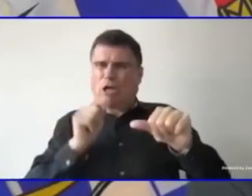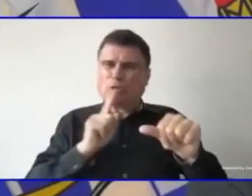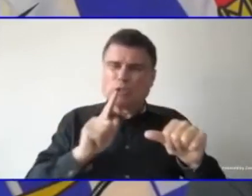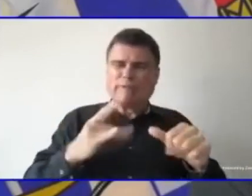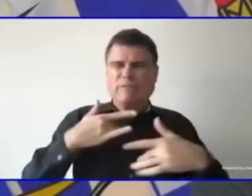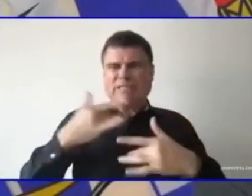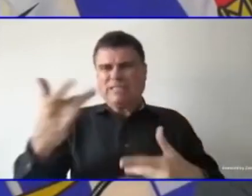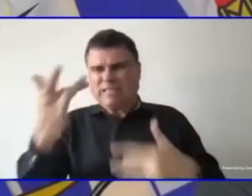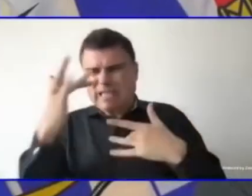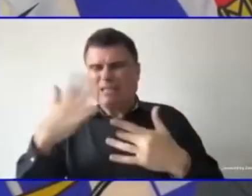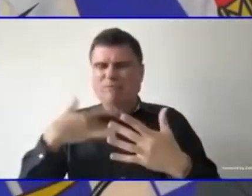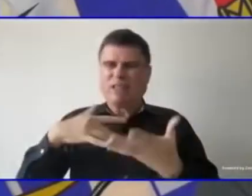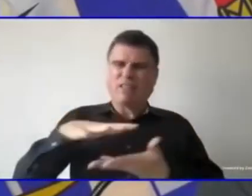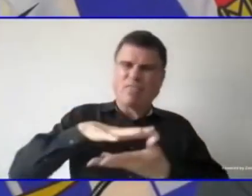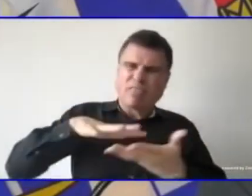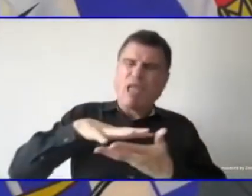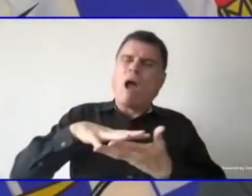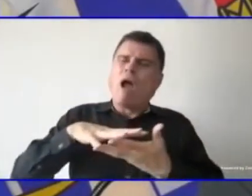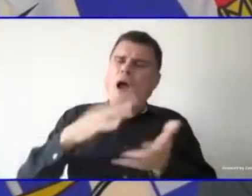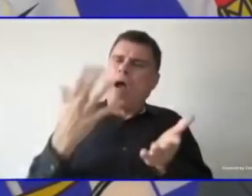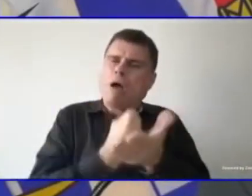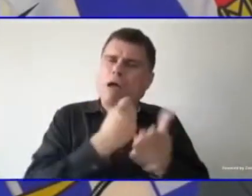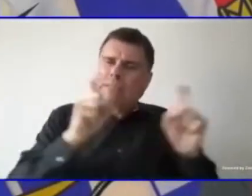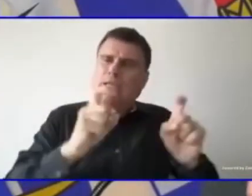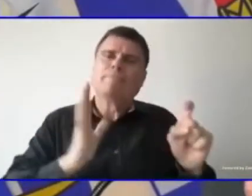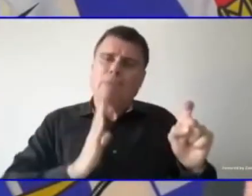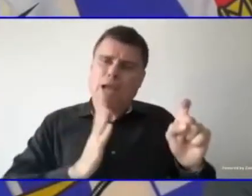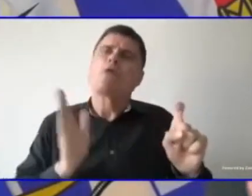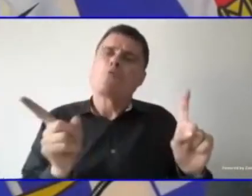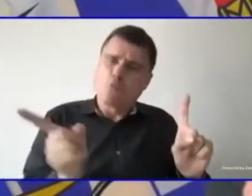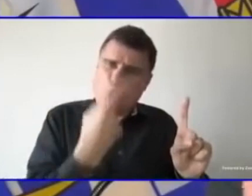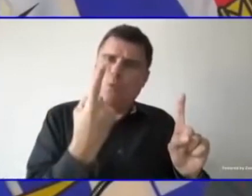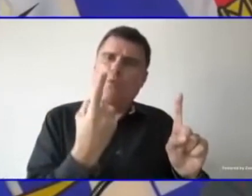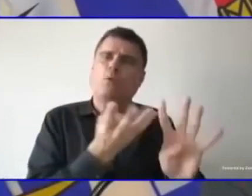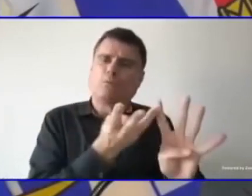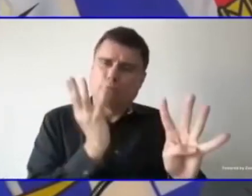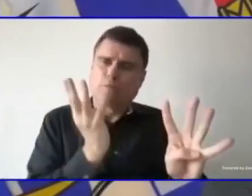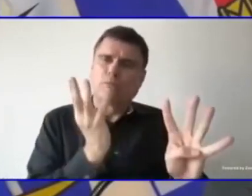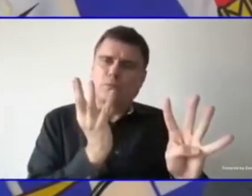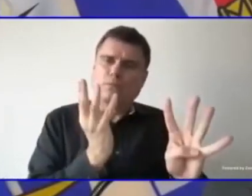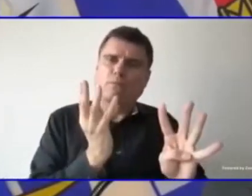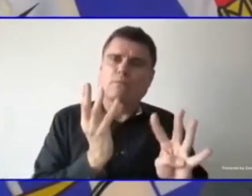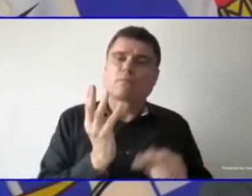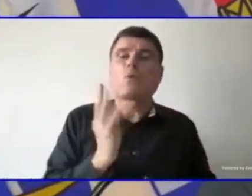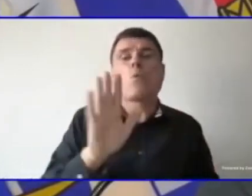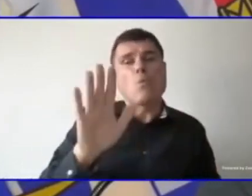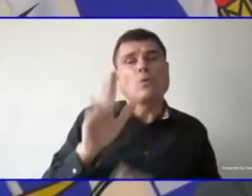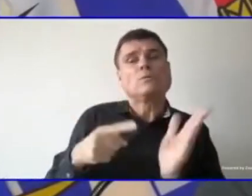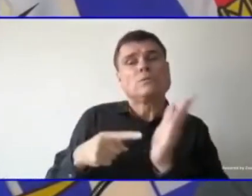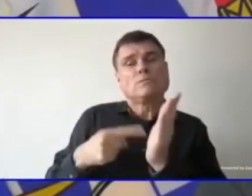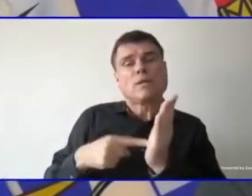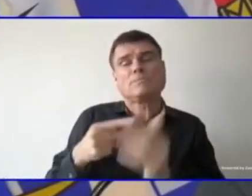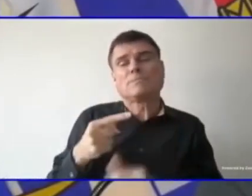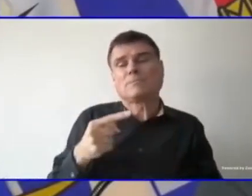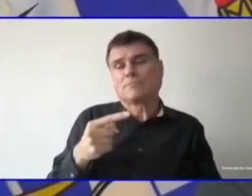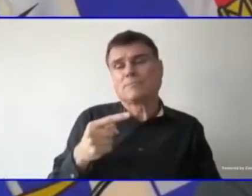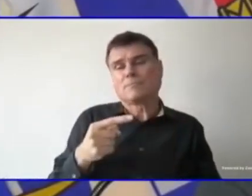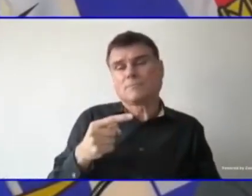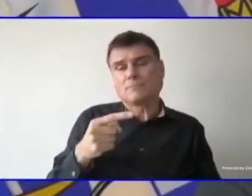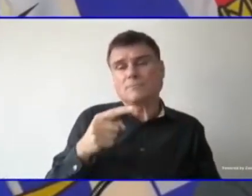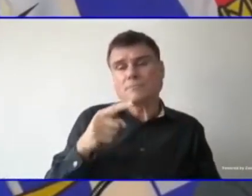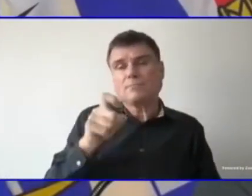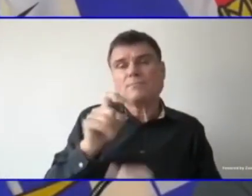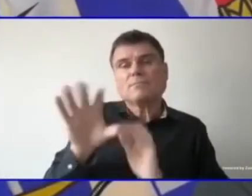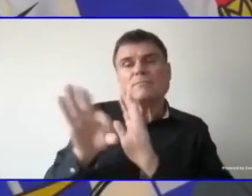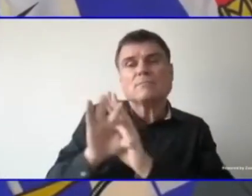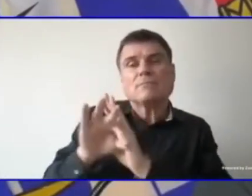with symptoms of the virus has COVID-19, or to rule it out for those key workers like healthcare workers or emergency responders who